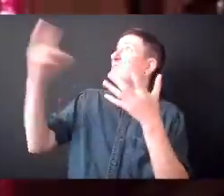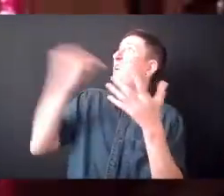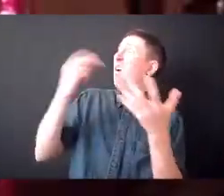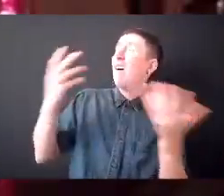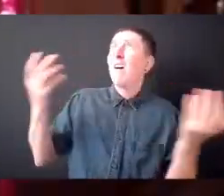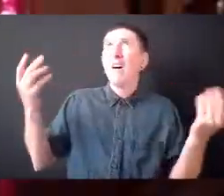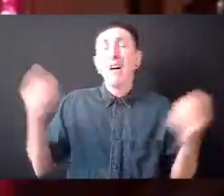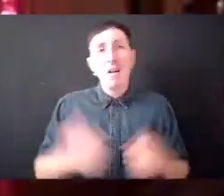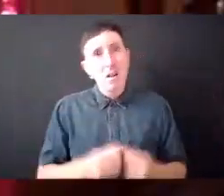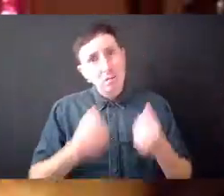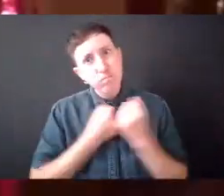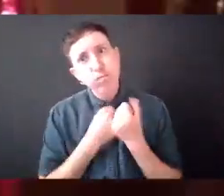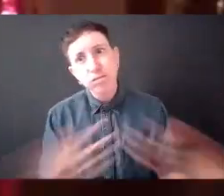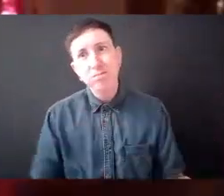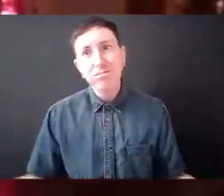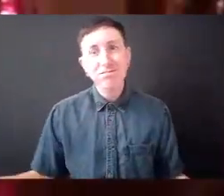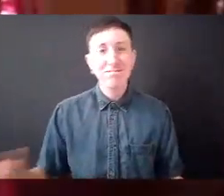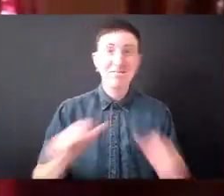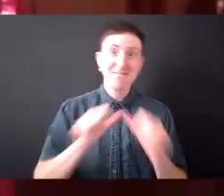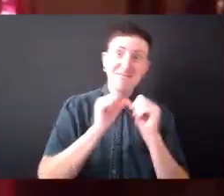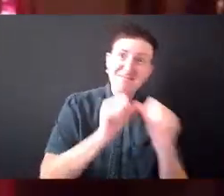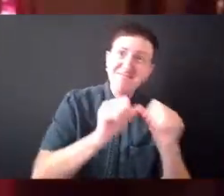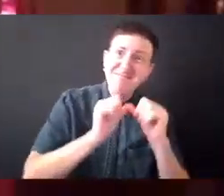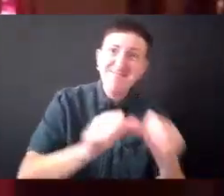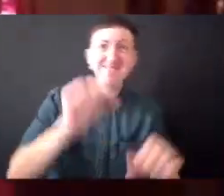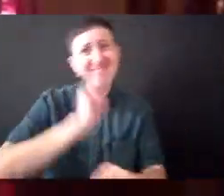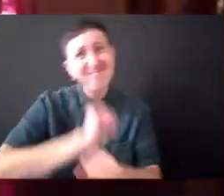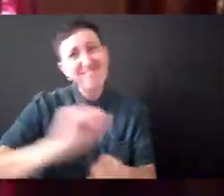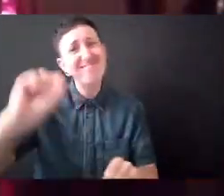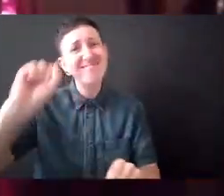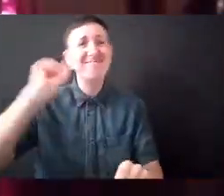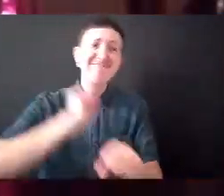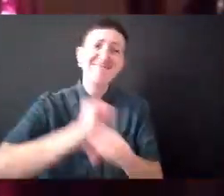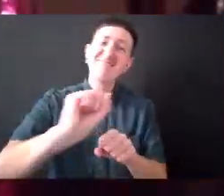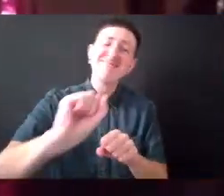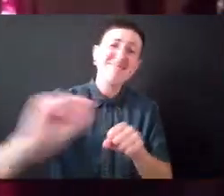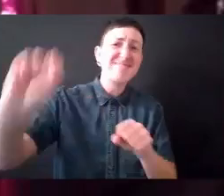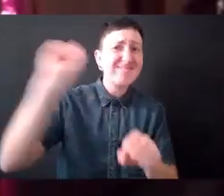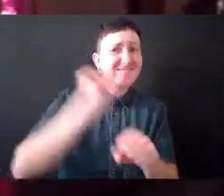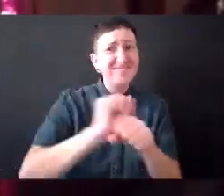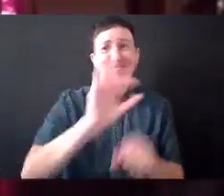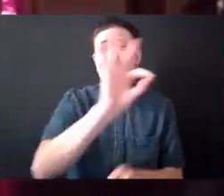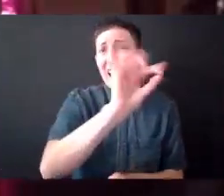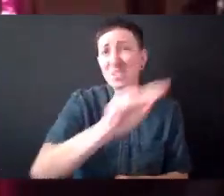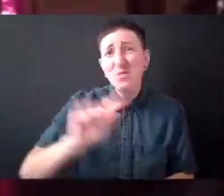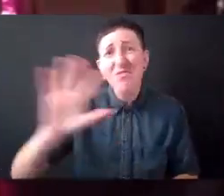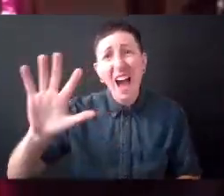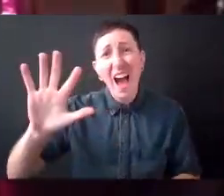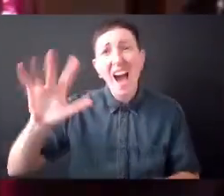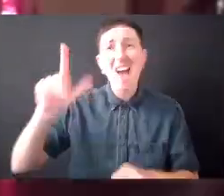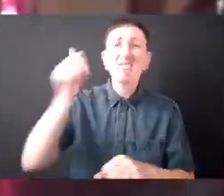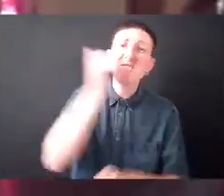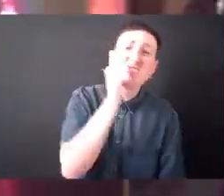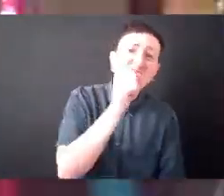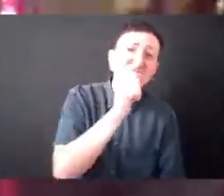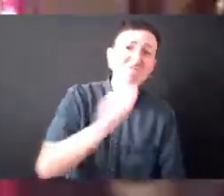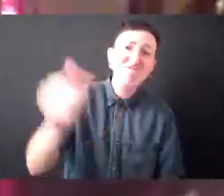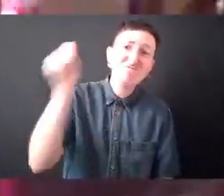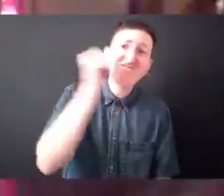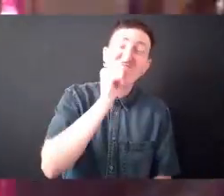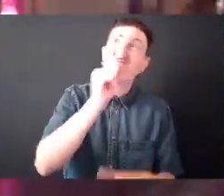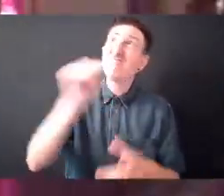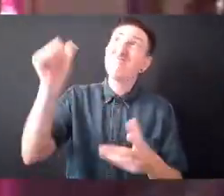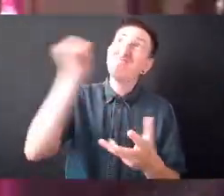to drive you crazy as you let it. 9 to 5, yeah, they've got you where they want